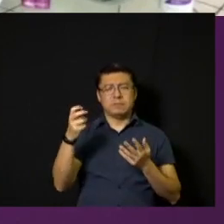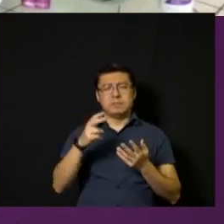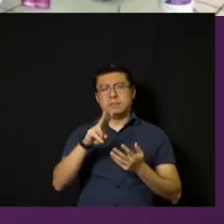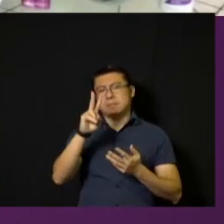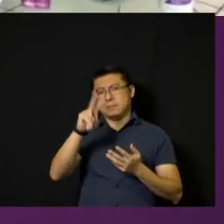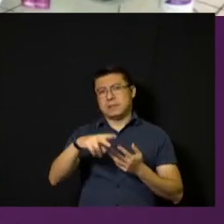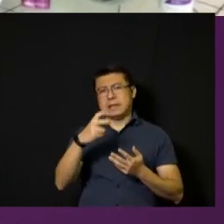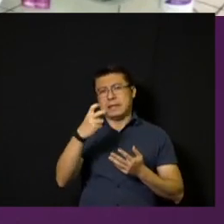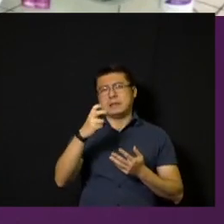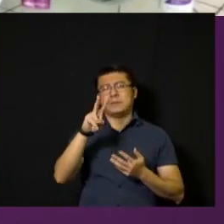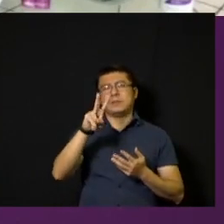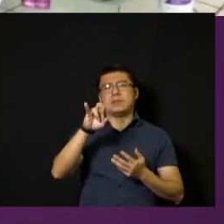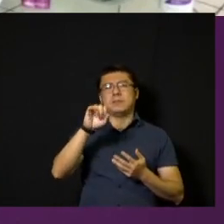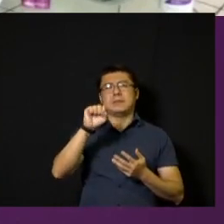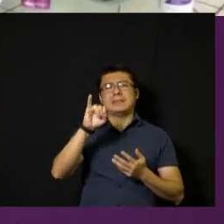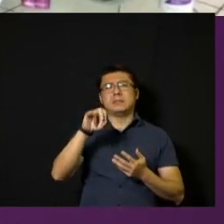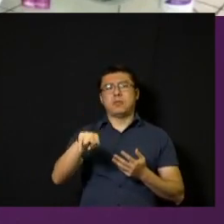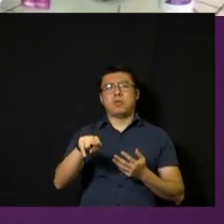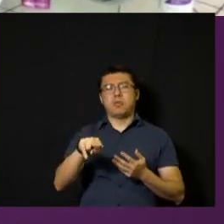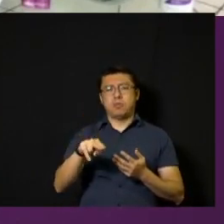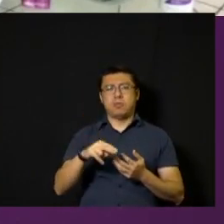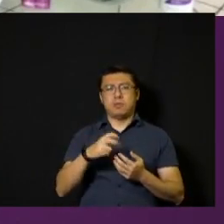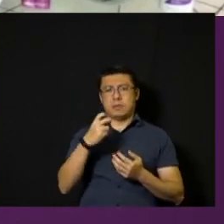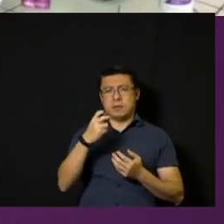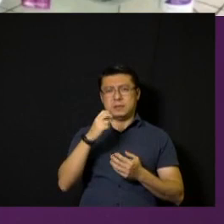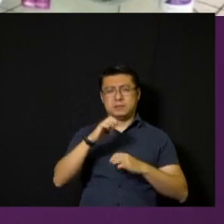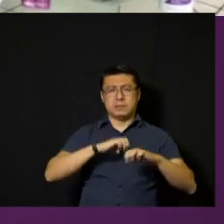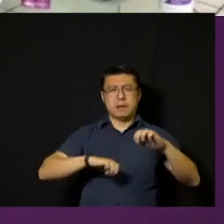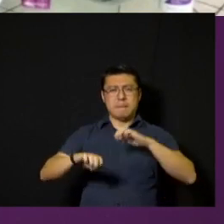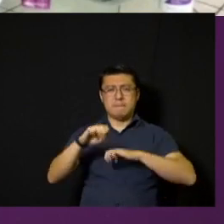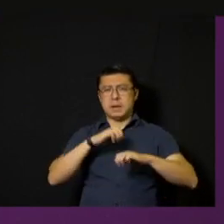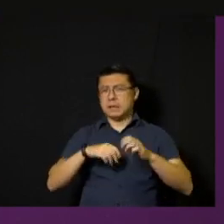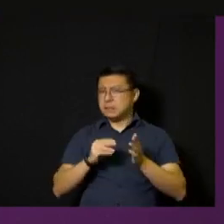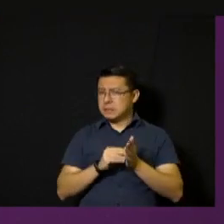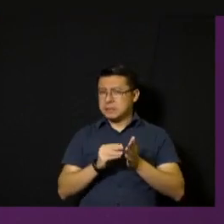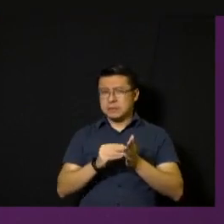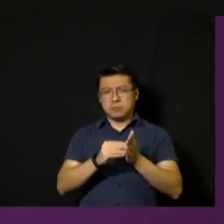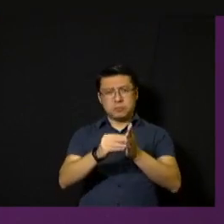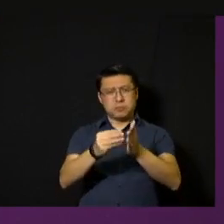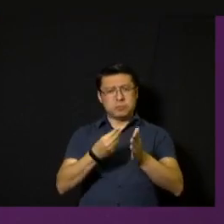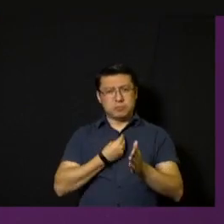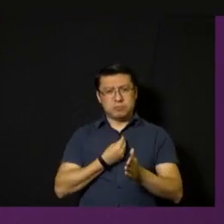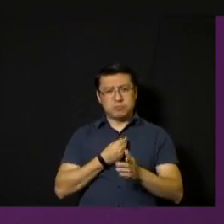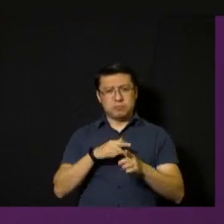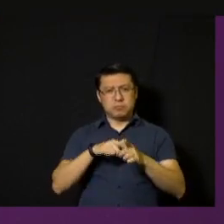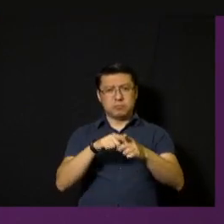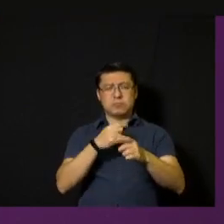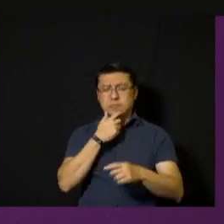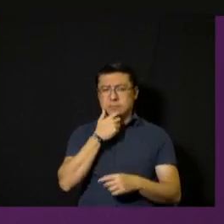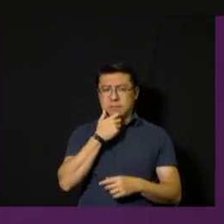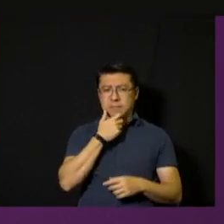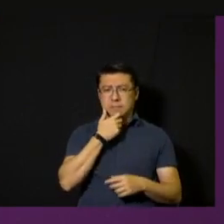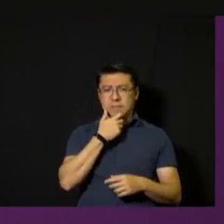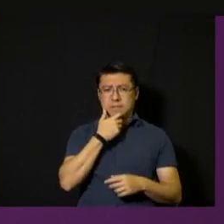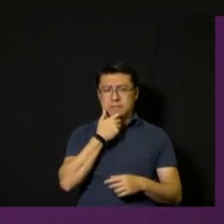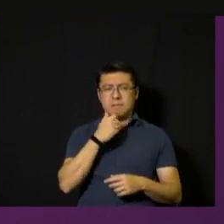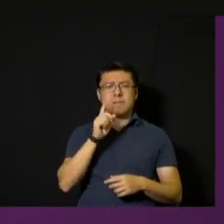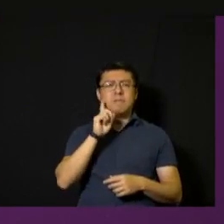OmniLife is doing. That's called vision, a company that goes beyond. Antonella, Antonella,